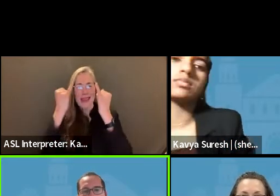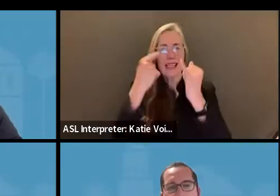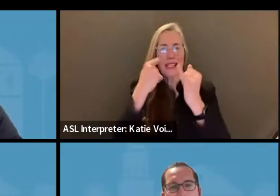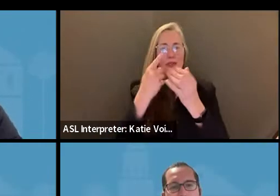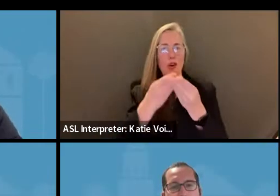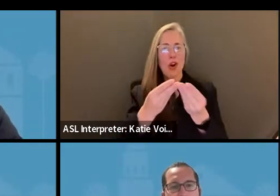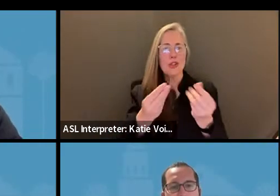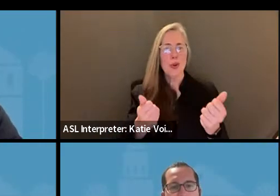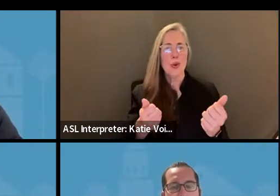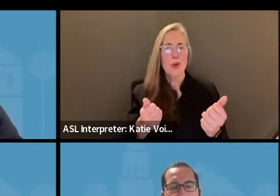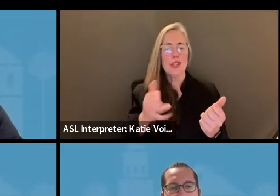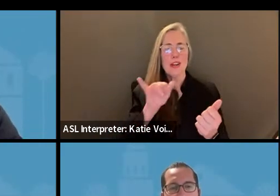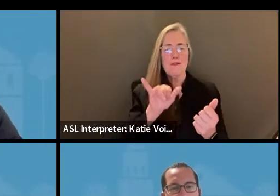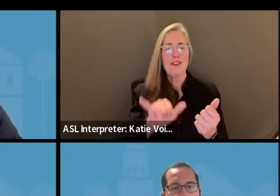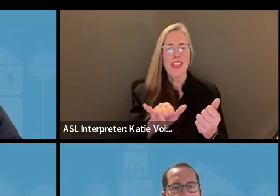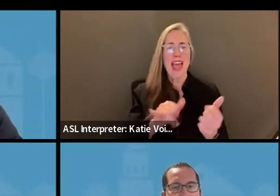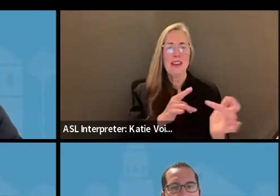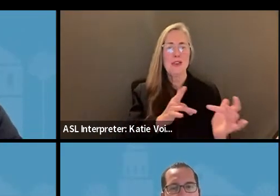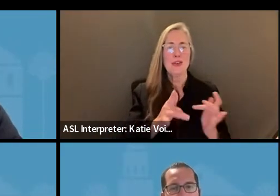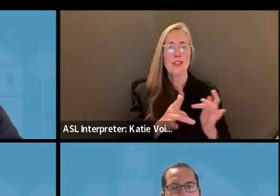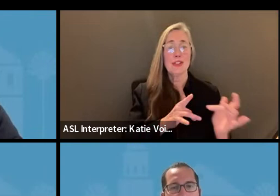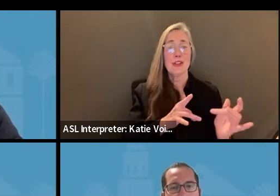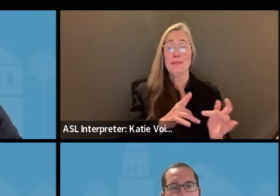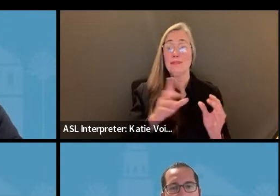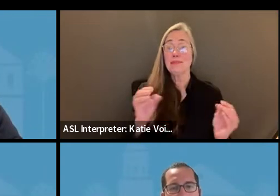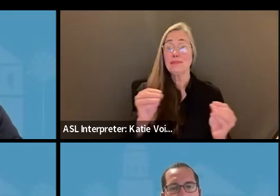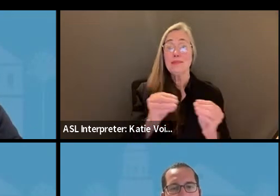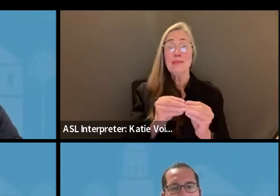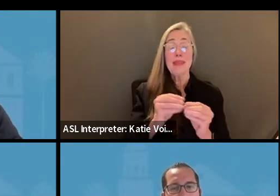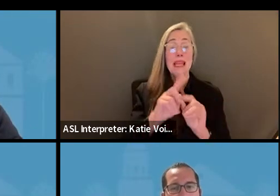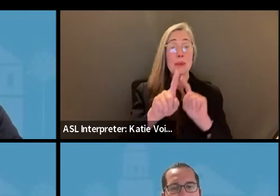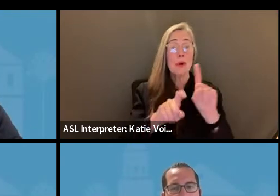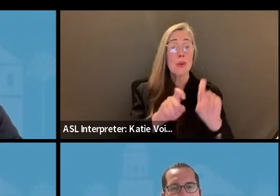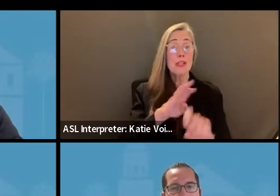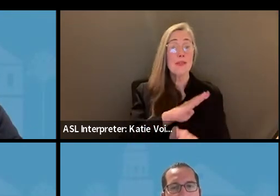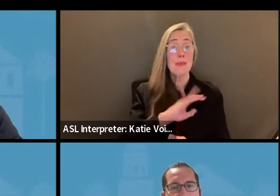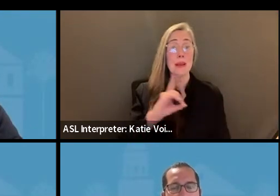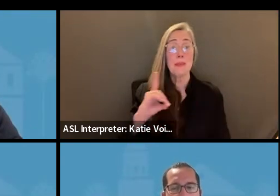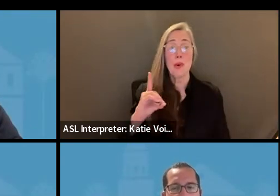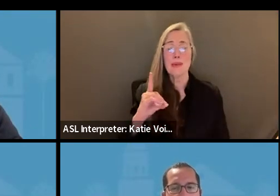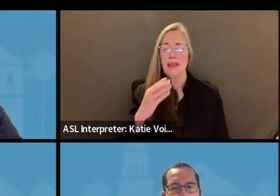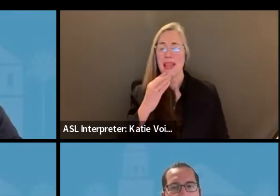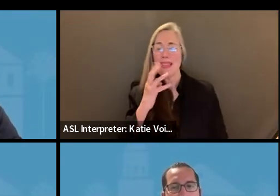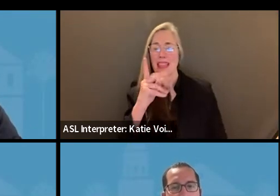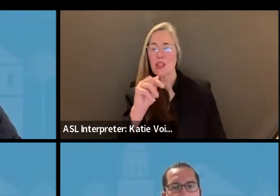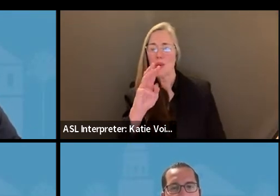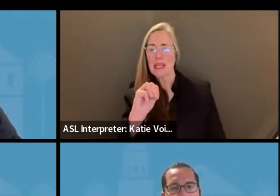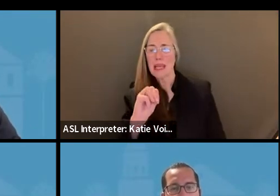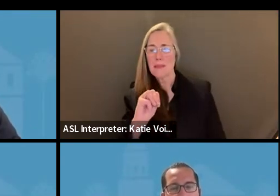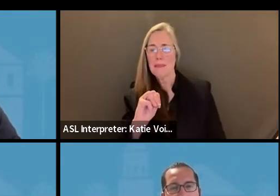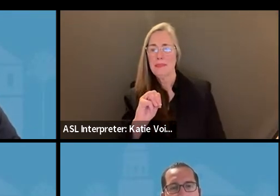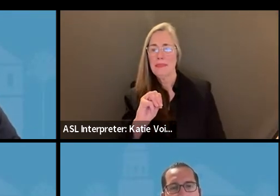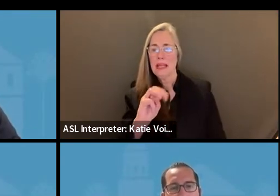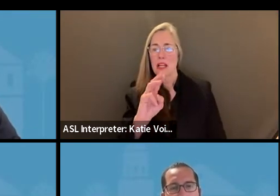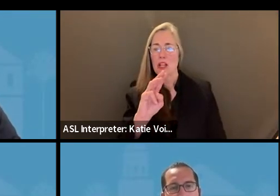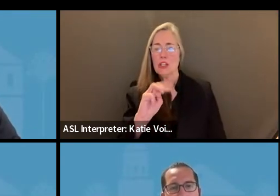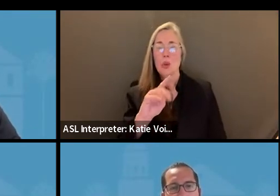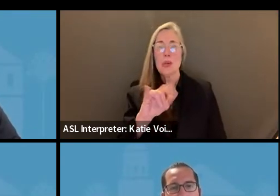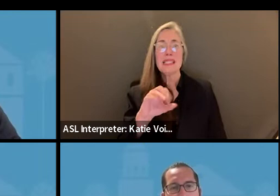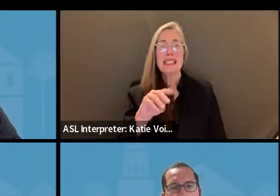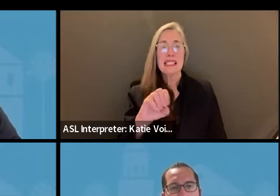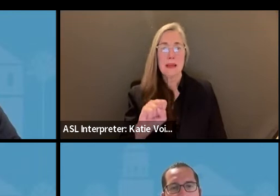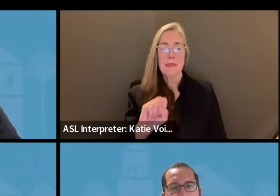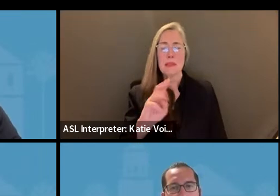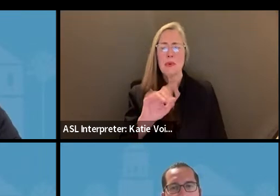Any additional questions, board members? Thank you, Kim. I just had one question. So the estimated, whether we get it or not, is that an